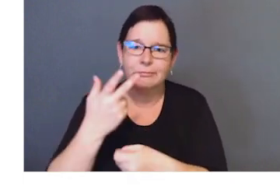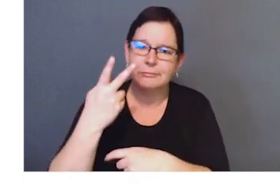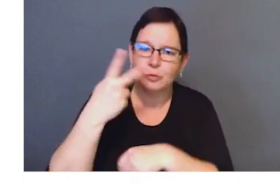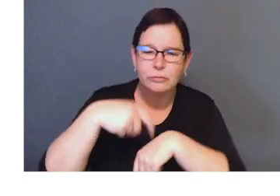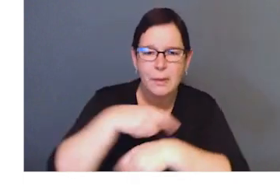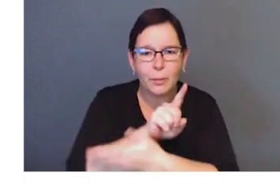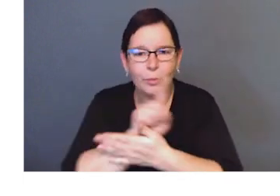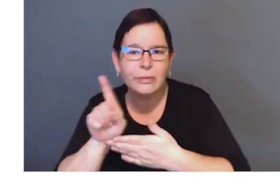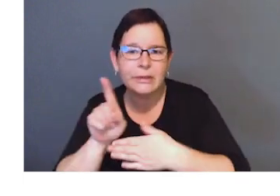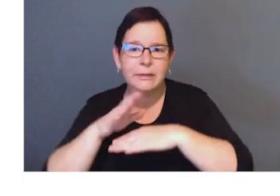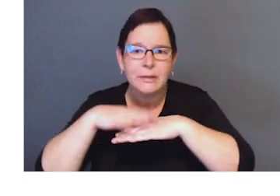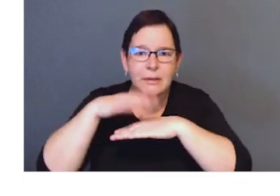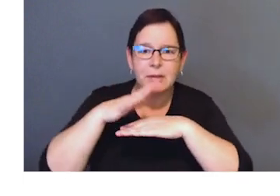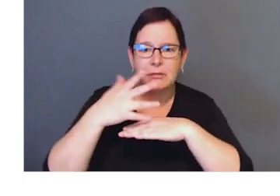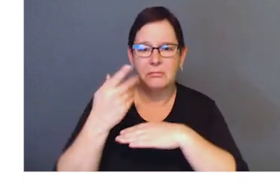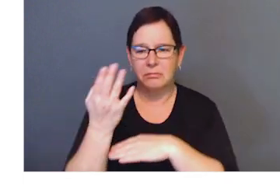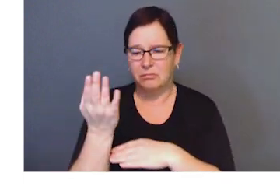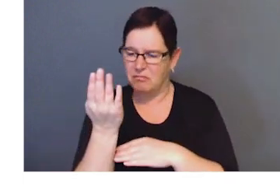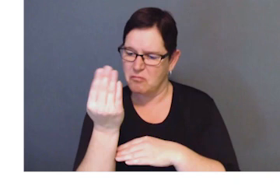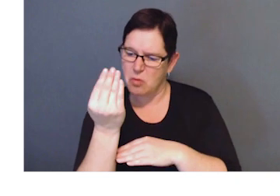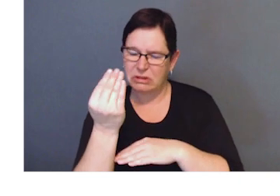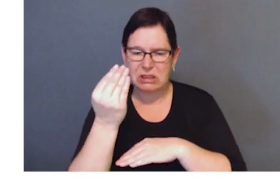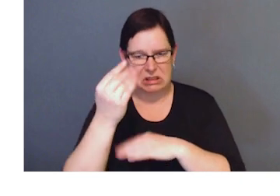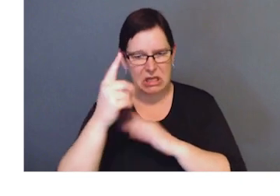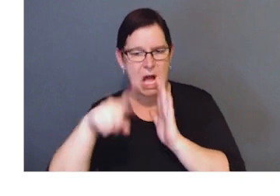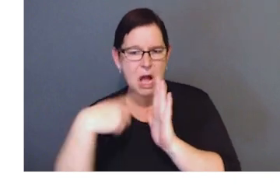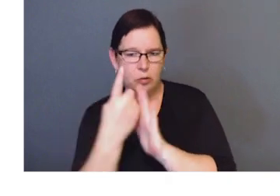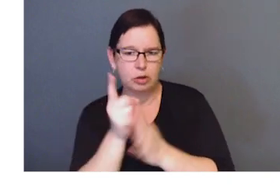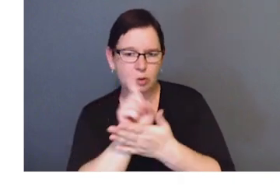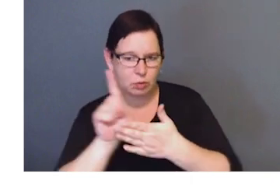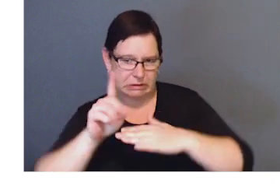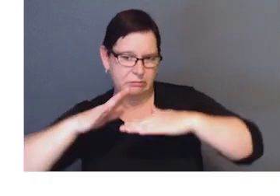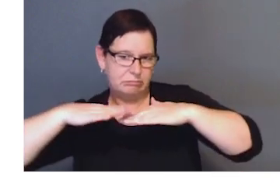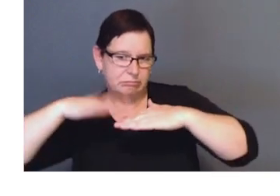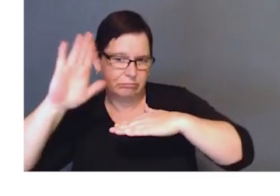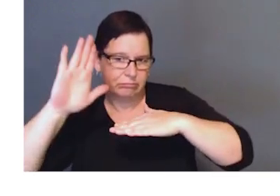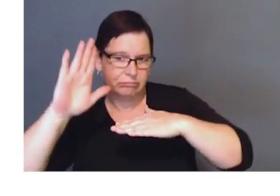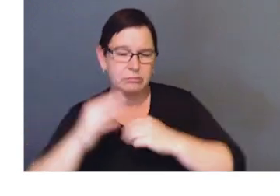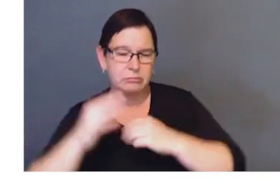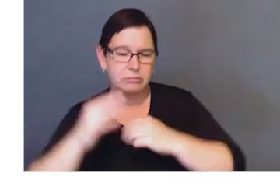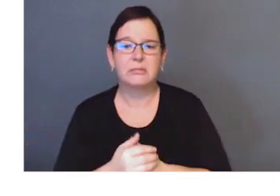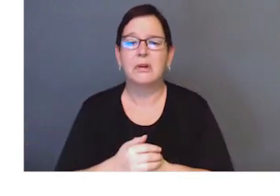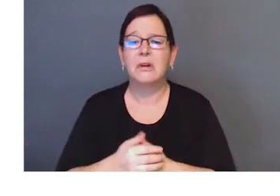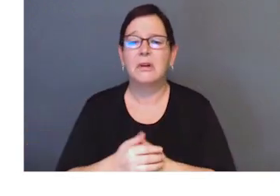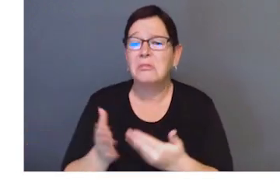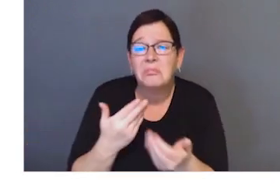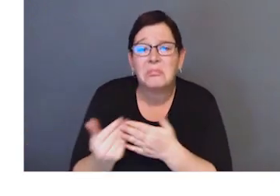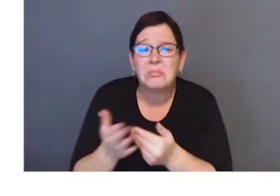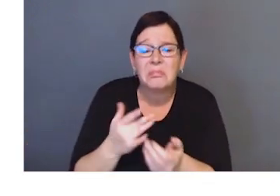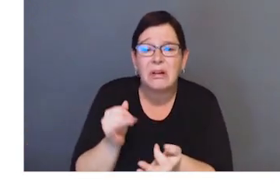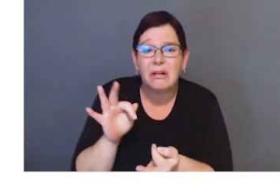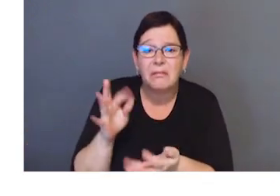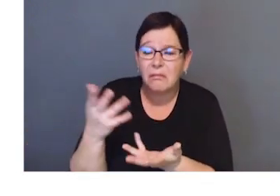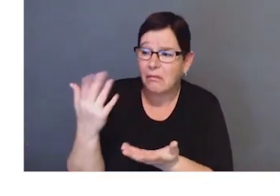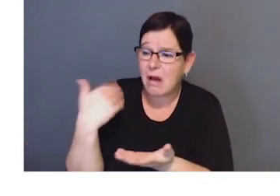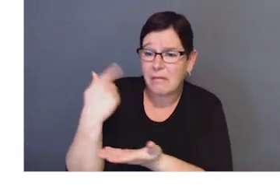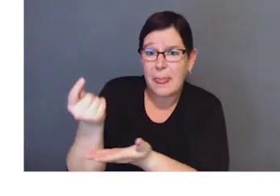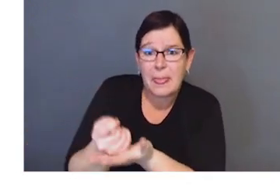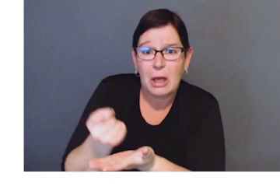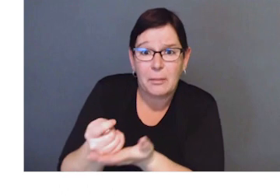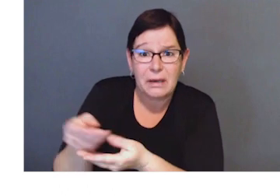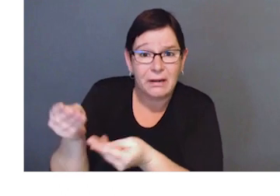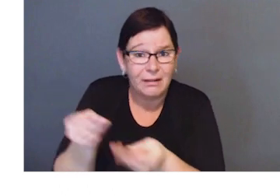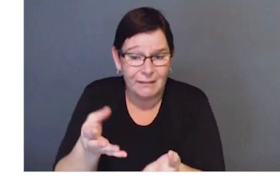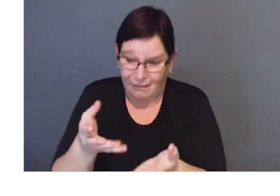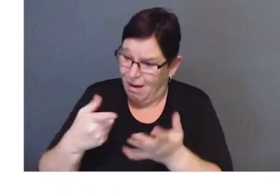This is true even if the therapy eases the symptoms. I will cover the recent changes to the legislation on the next